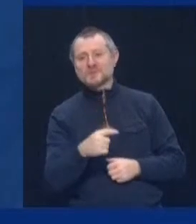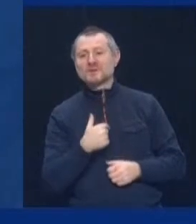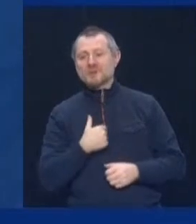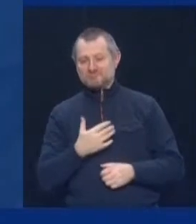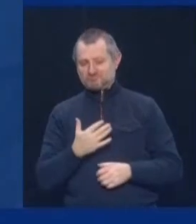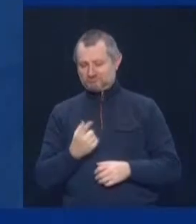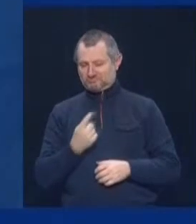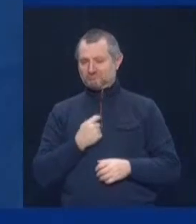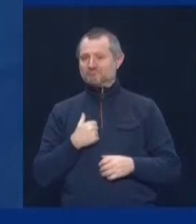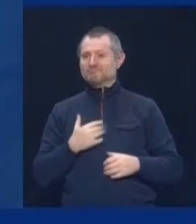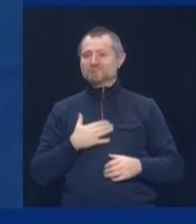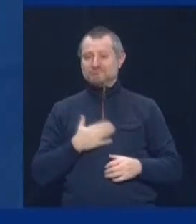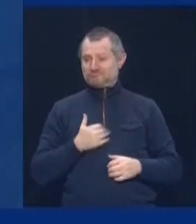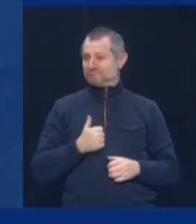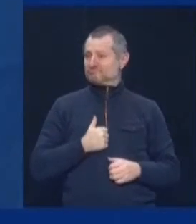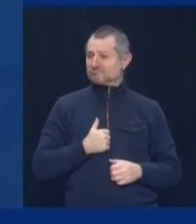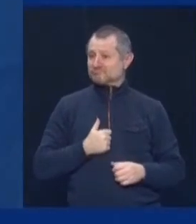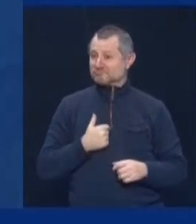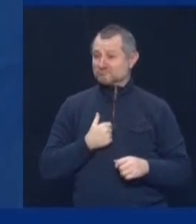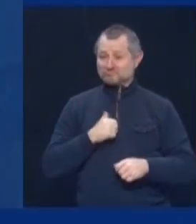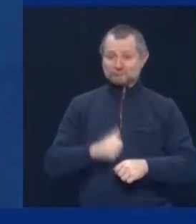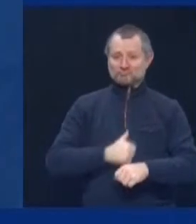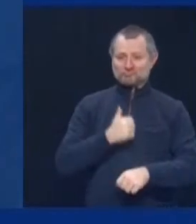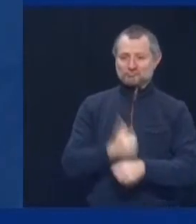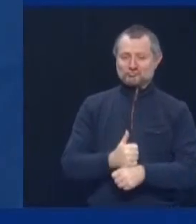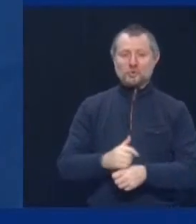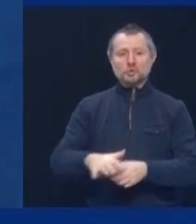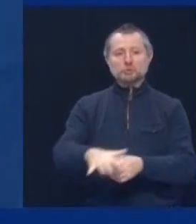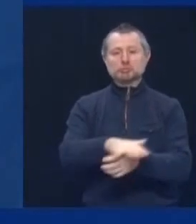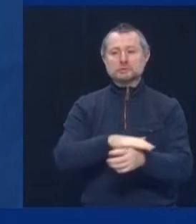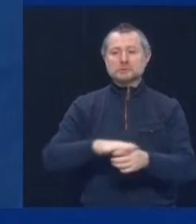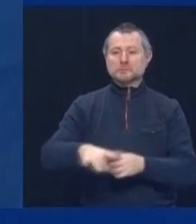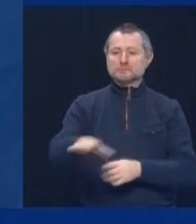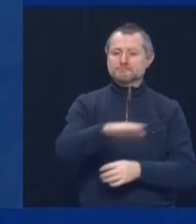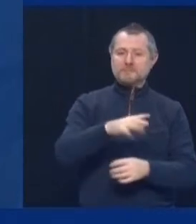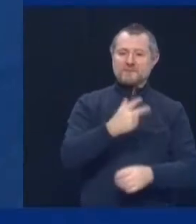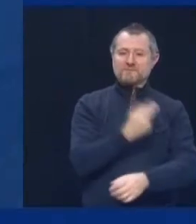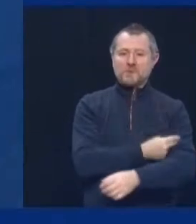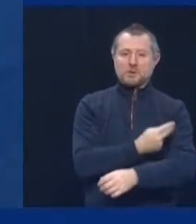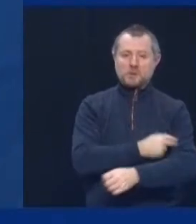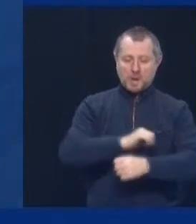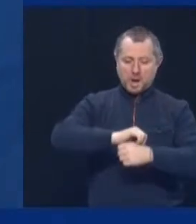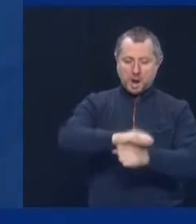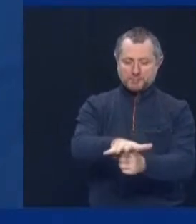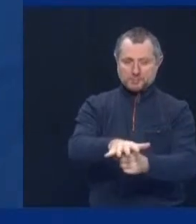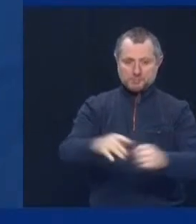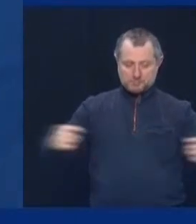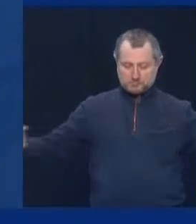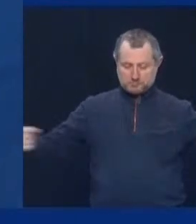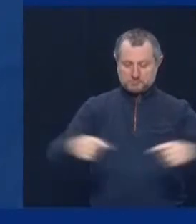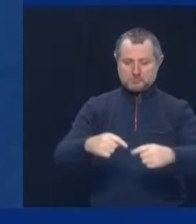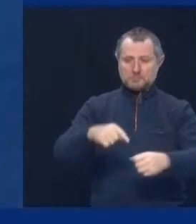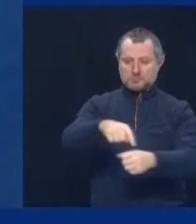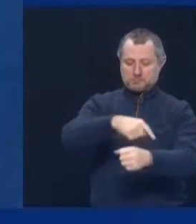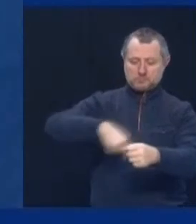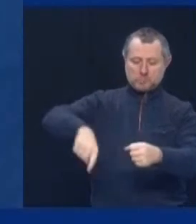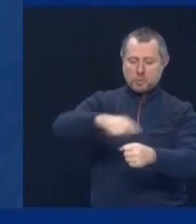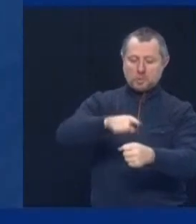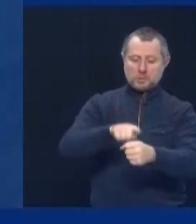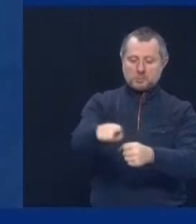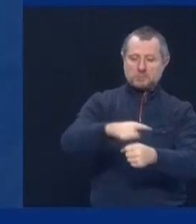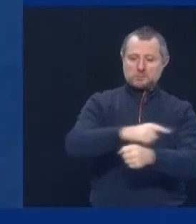regional vaccination hubs. They're going to be led by local hospital systems.